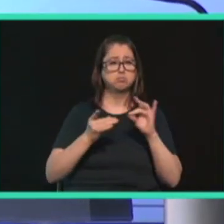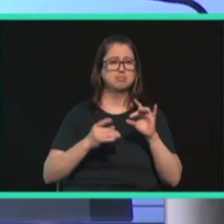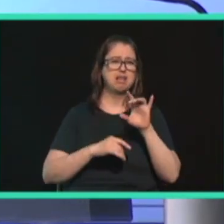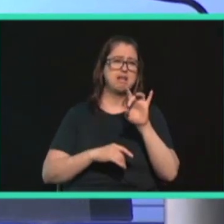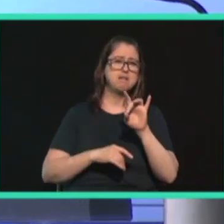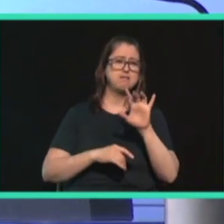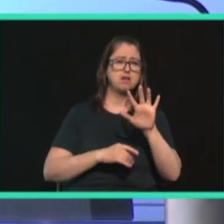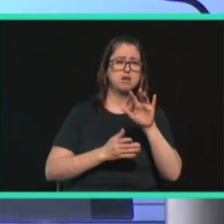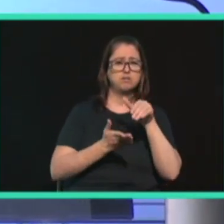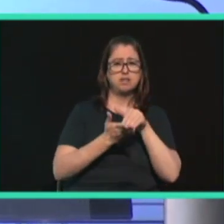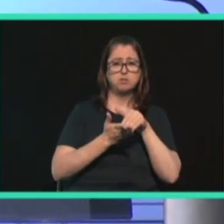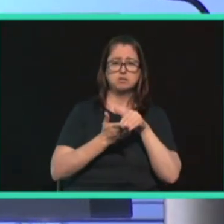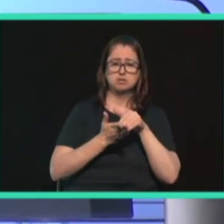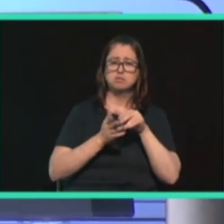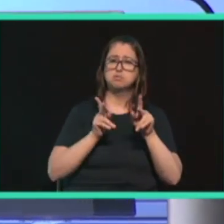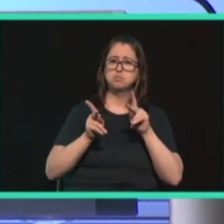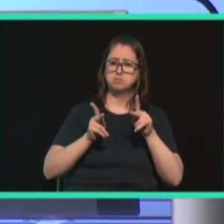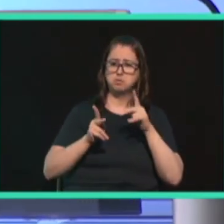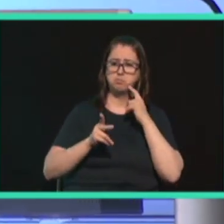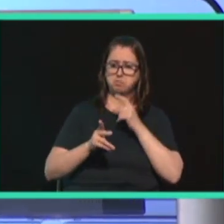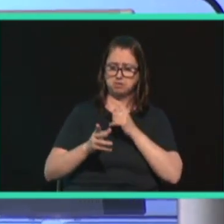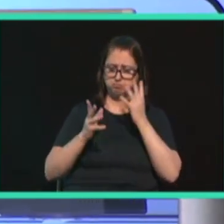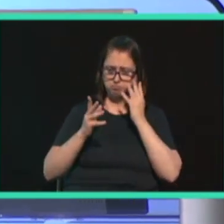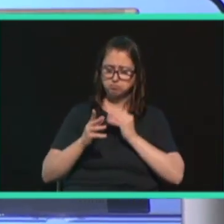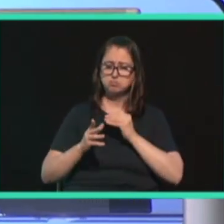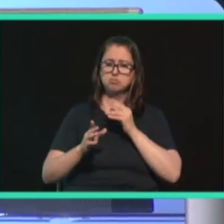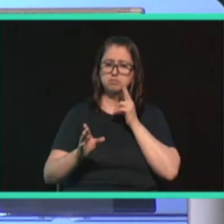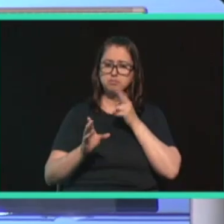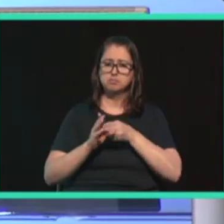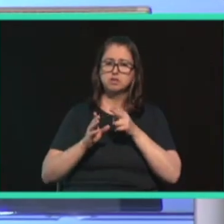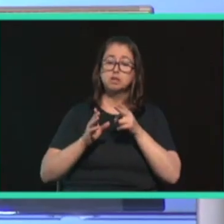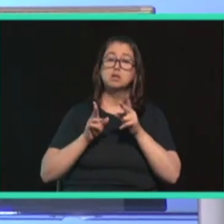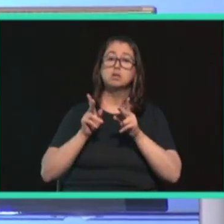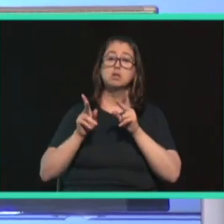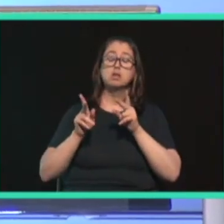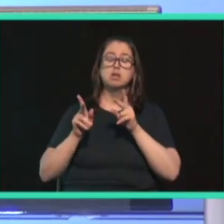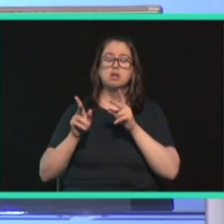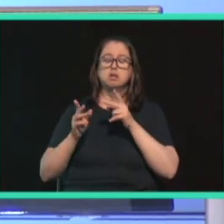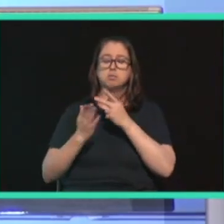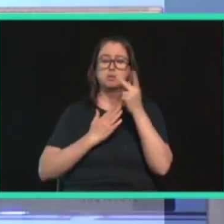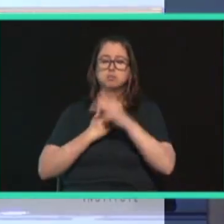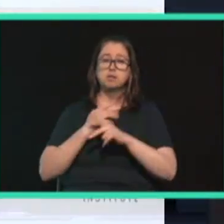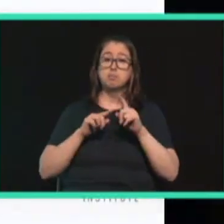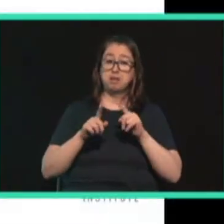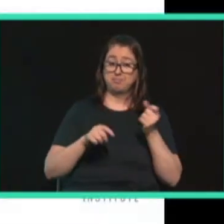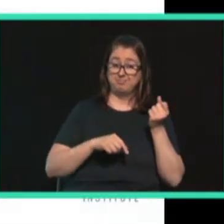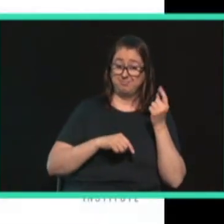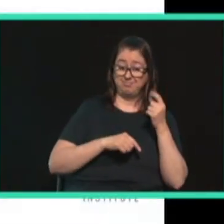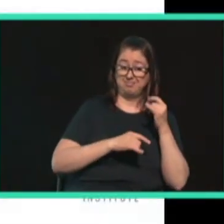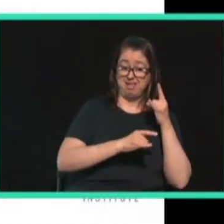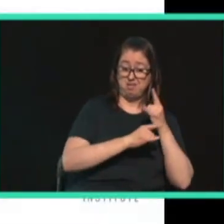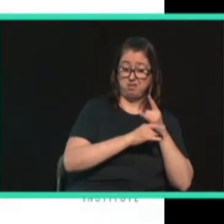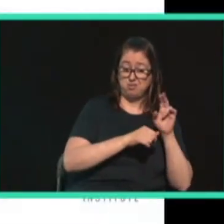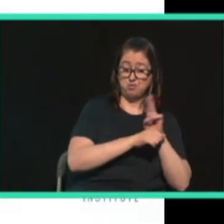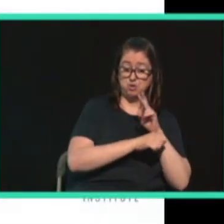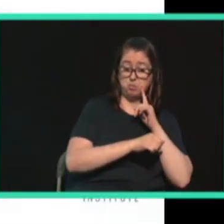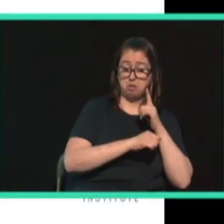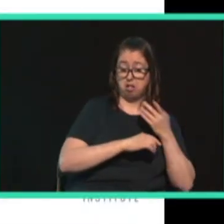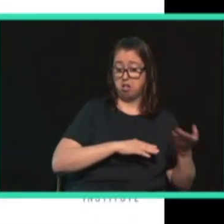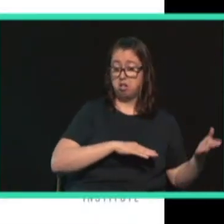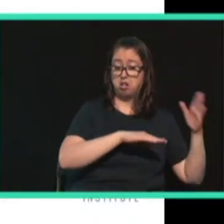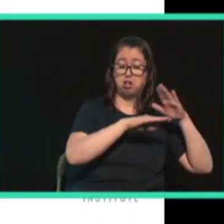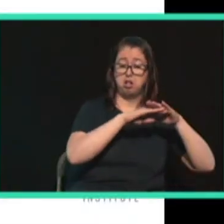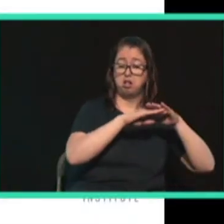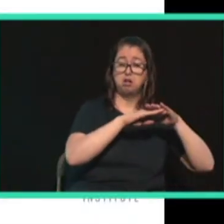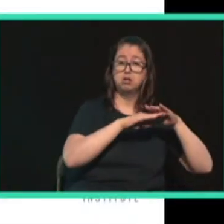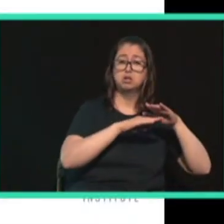people go through the program. Our goal is to double that reach in the next 3 years, and over the next 10 years to have reached and